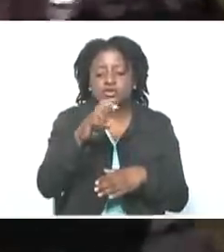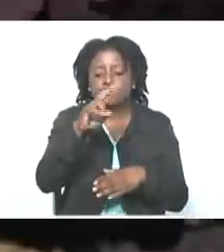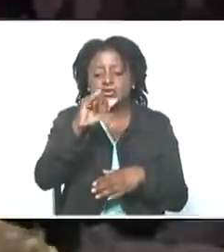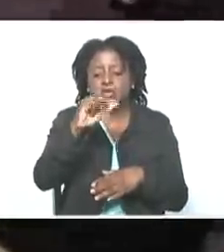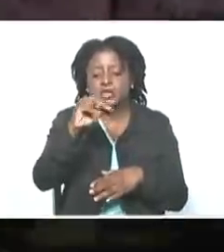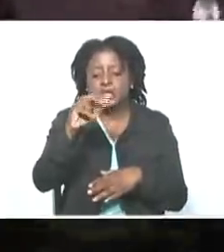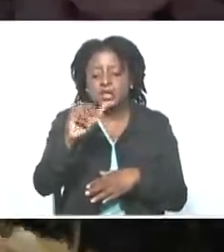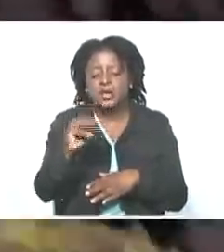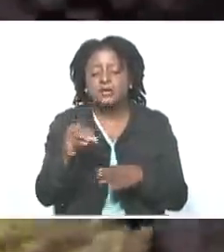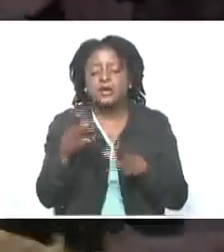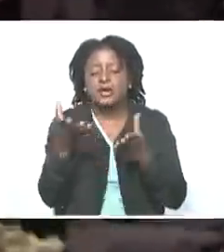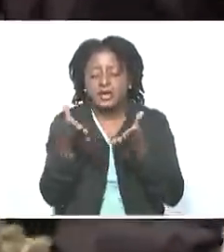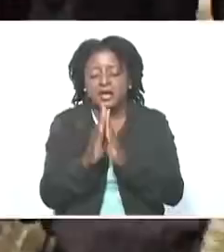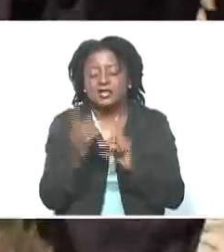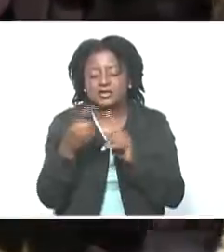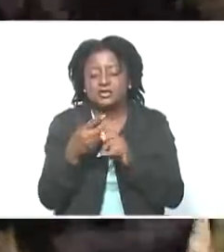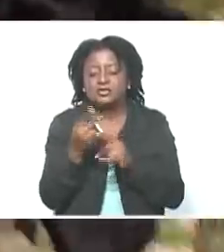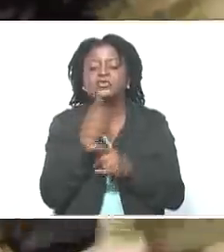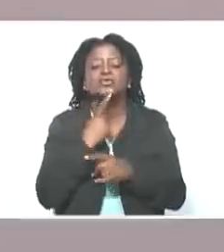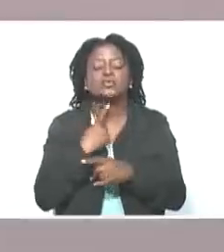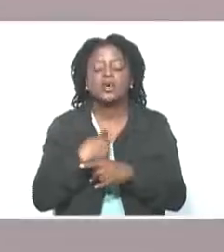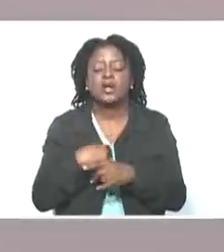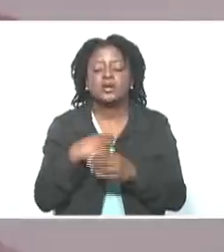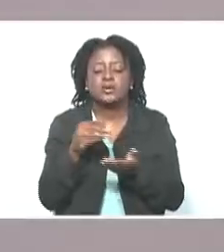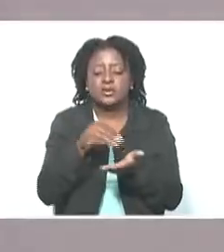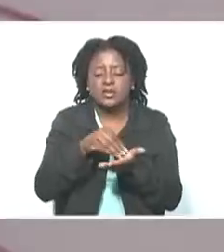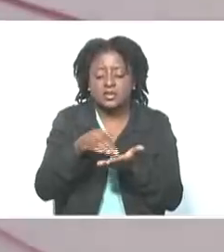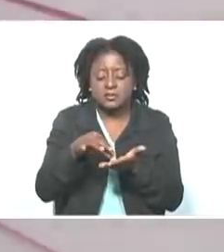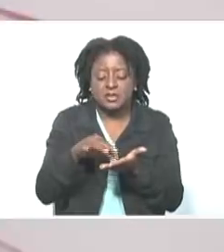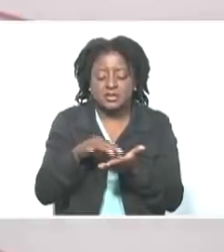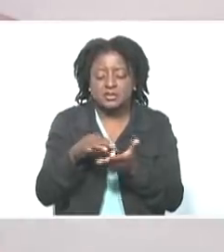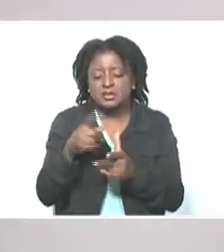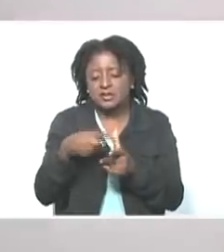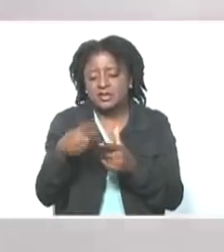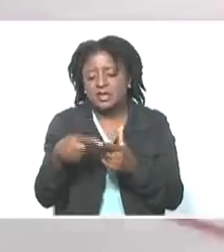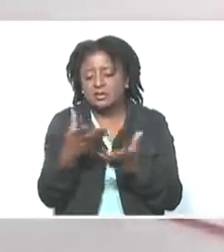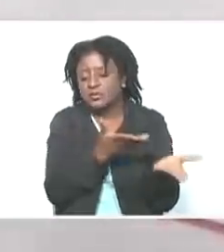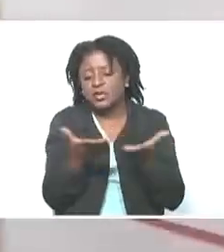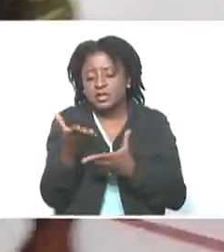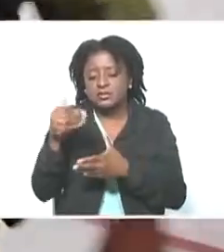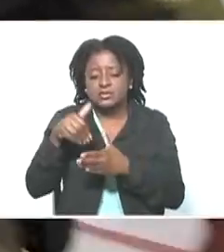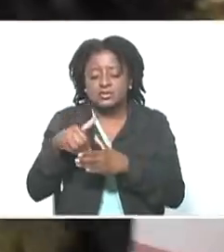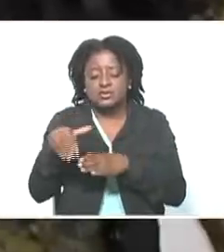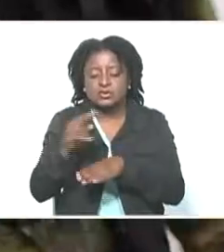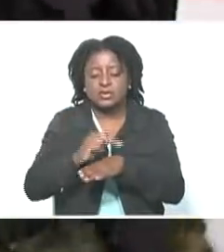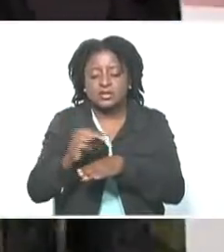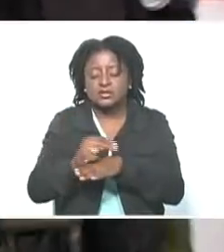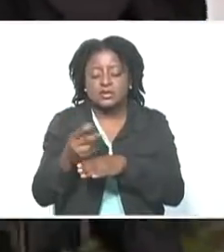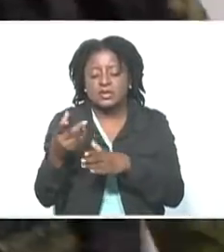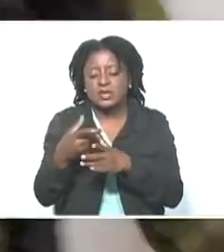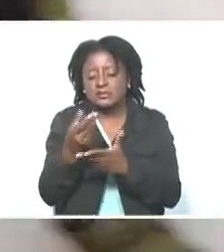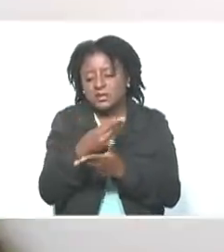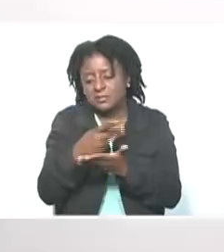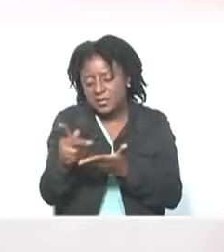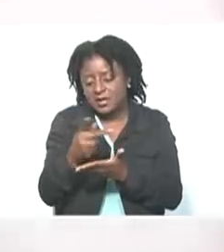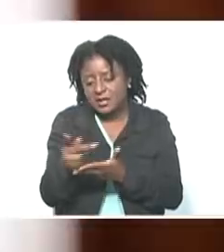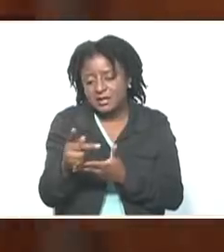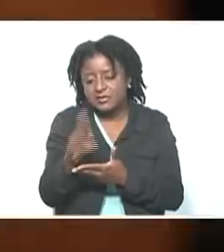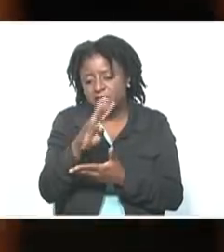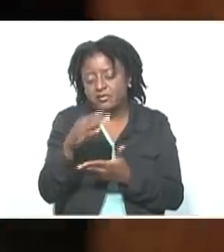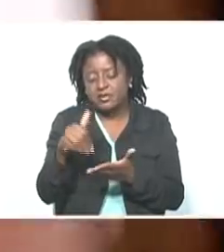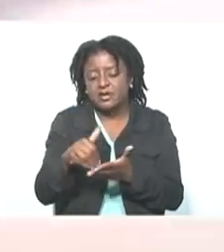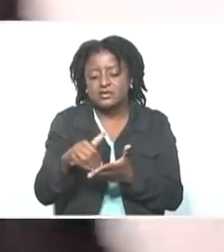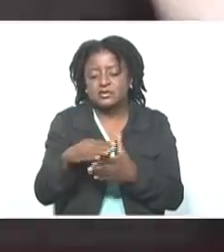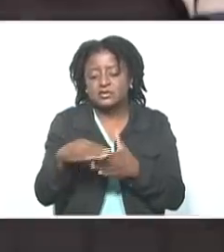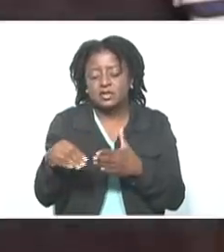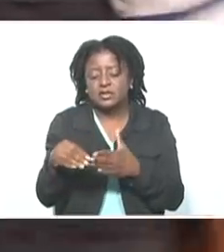Bahamas, where he'd be compensated with $4,000. He was arrested at the Lyndon Pindley International Airport and taken to the